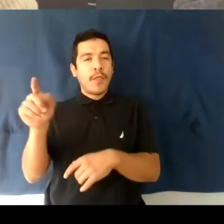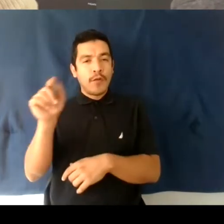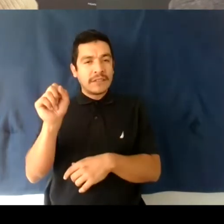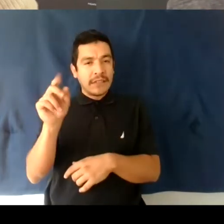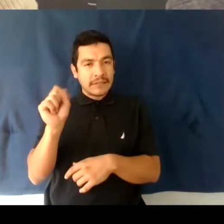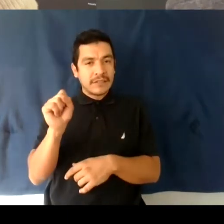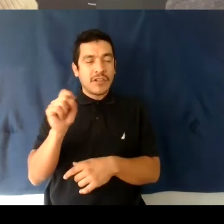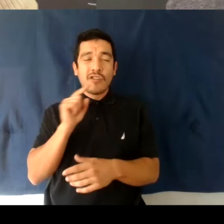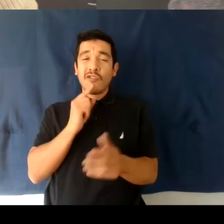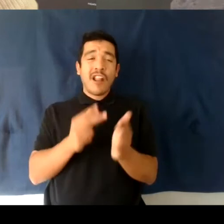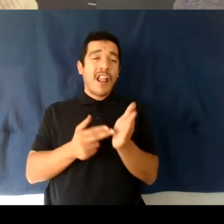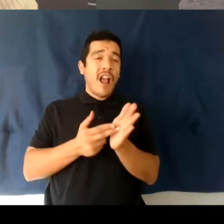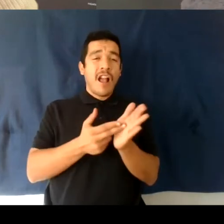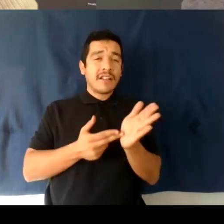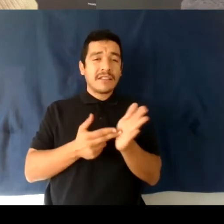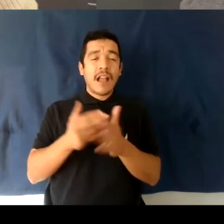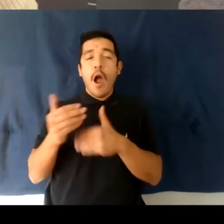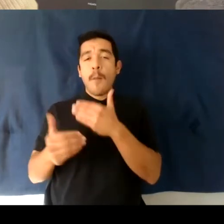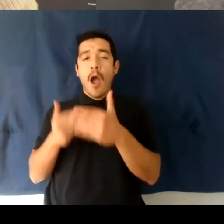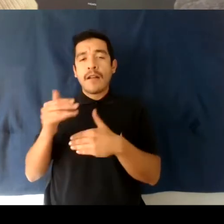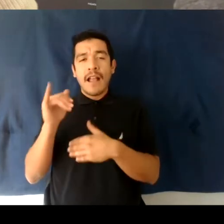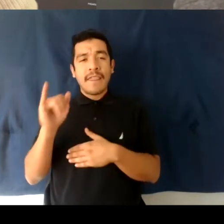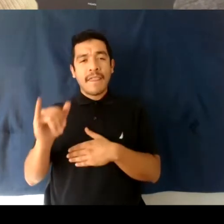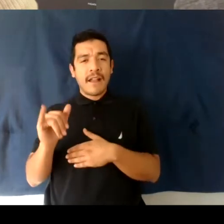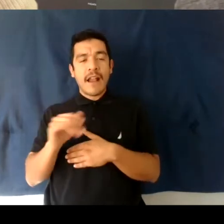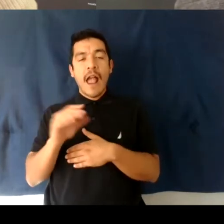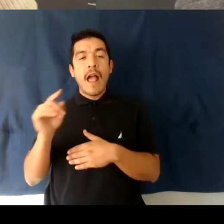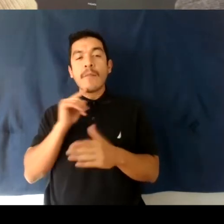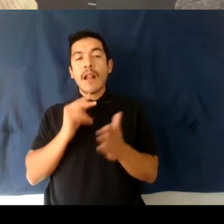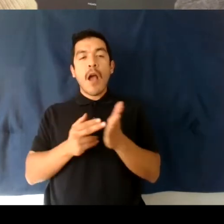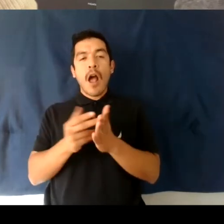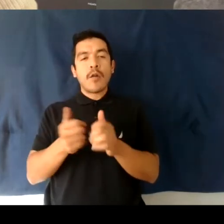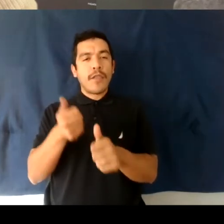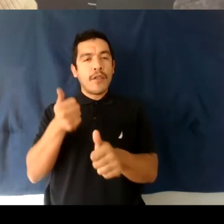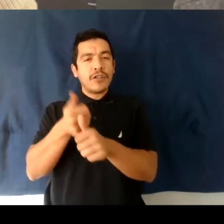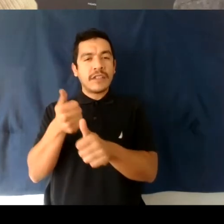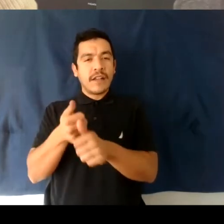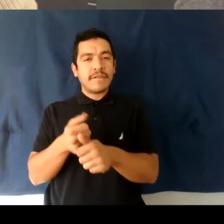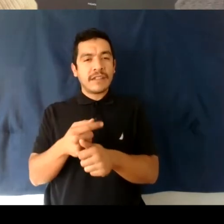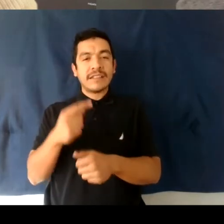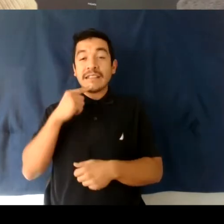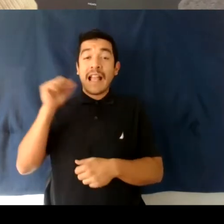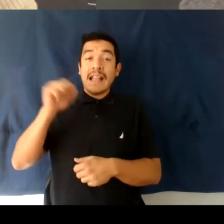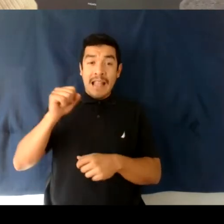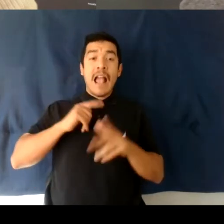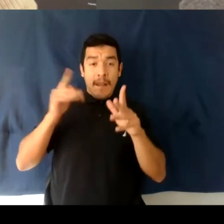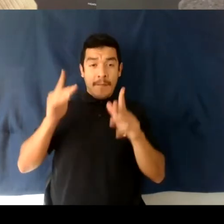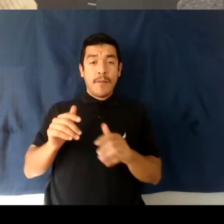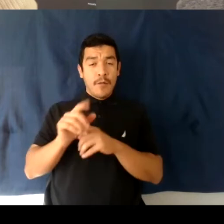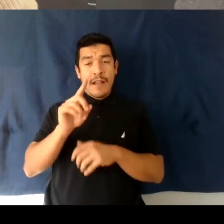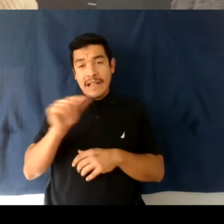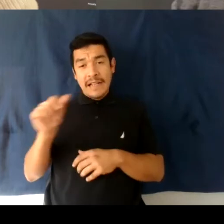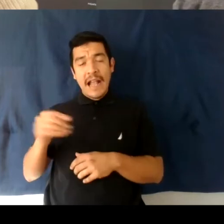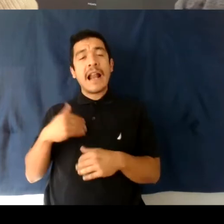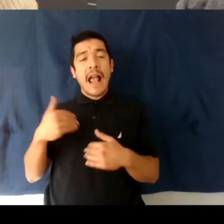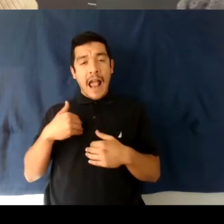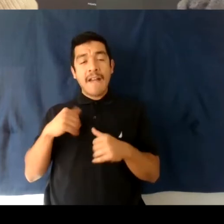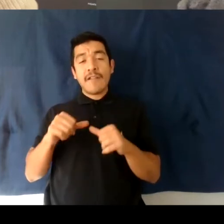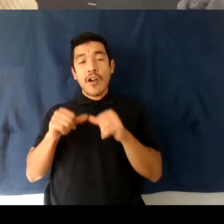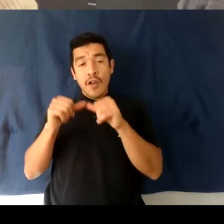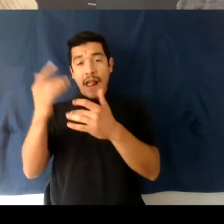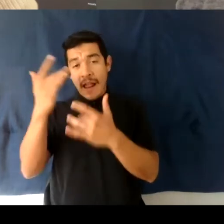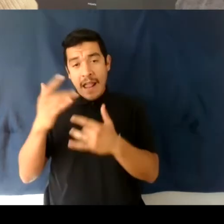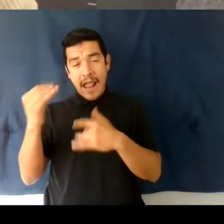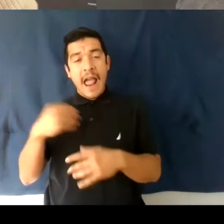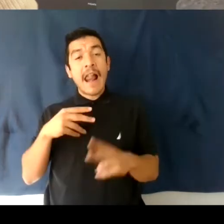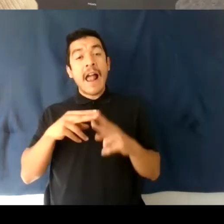it's honestly processing that and being honest with yourself. And it's like, yes, I'm a person with a disability and I have chronic illness. And yes, I